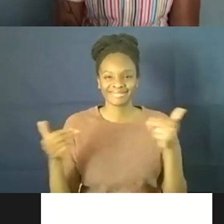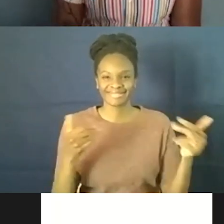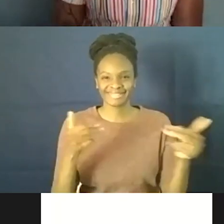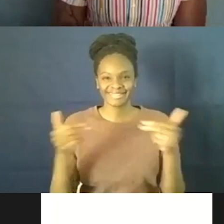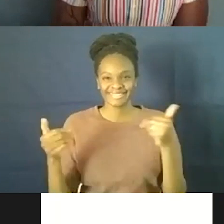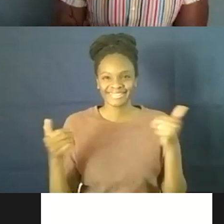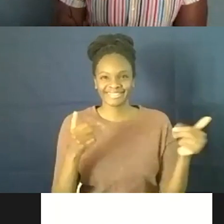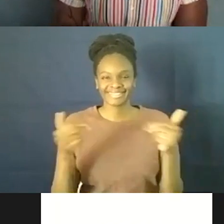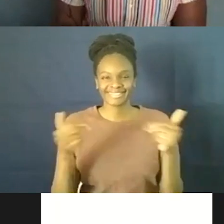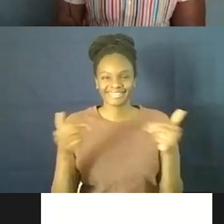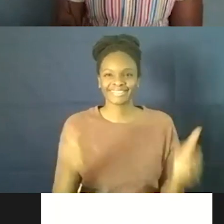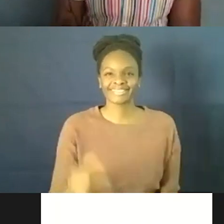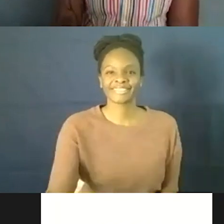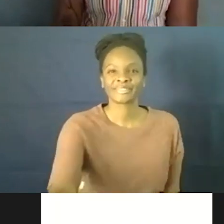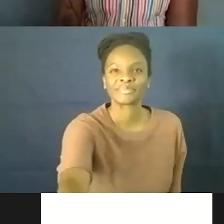Hey.